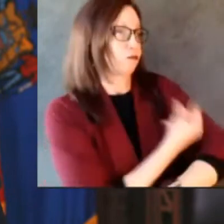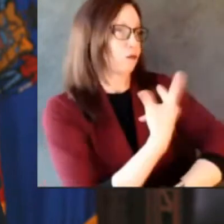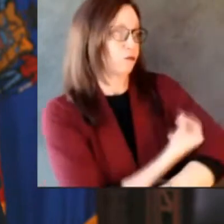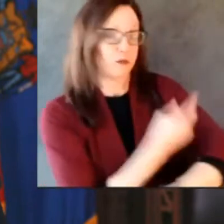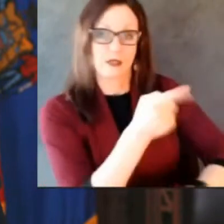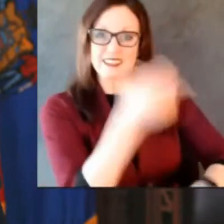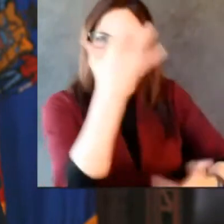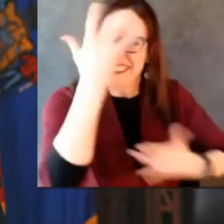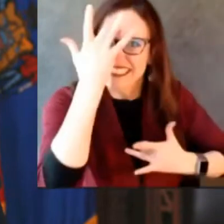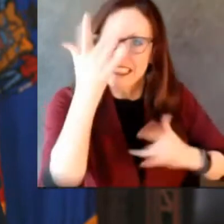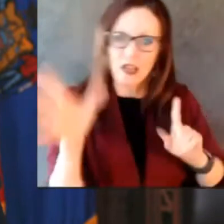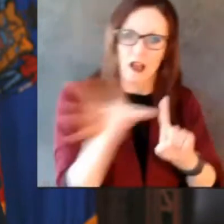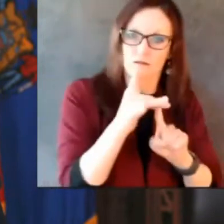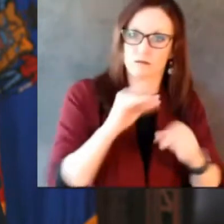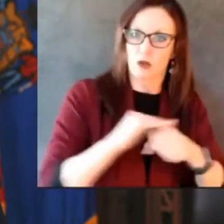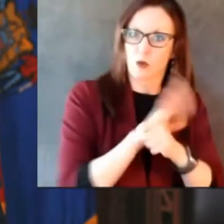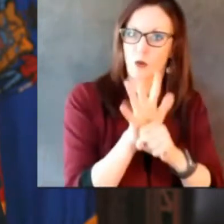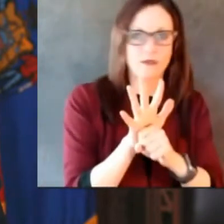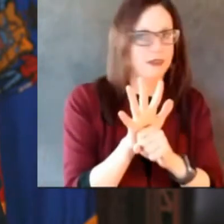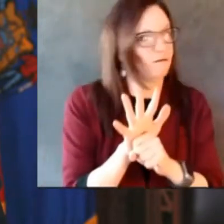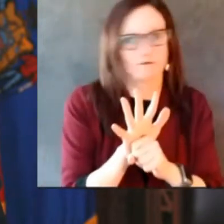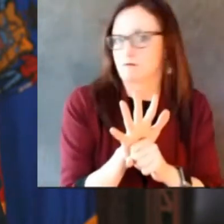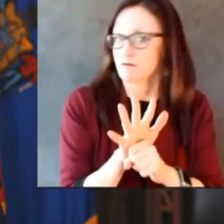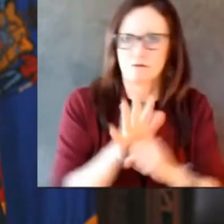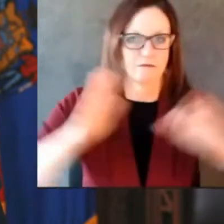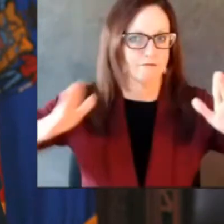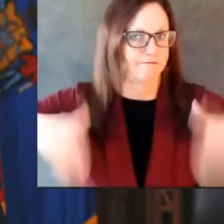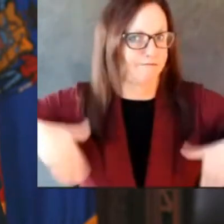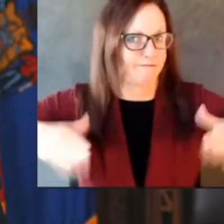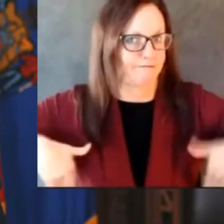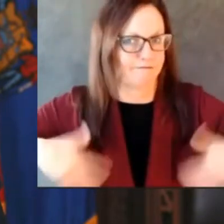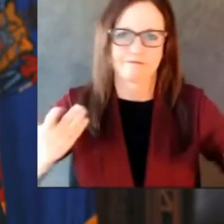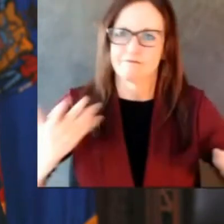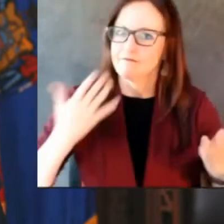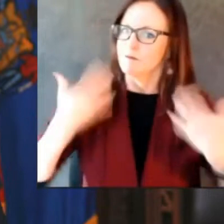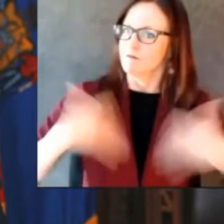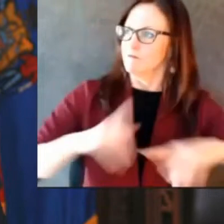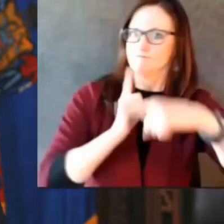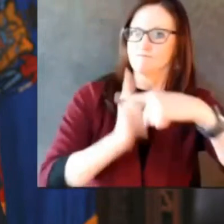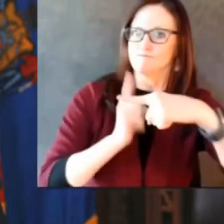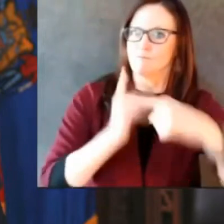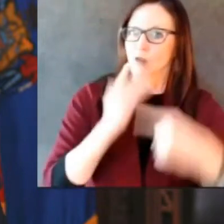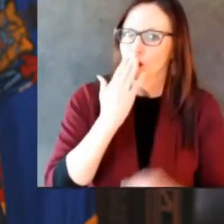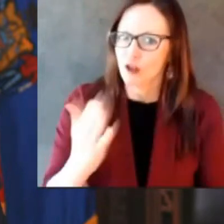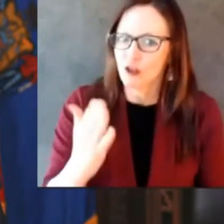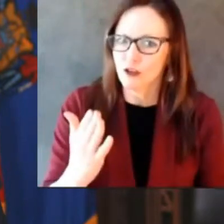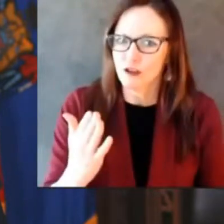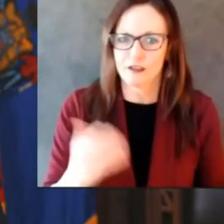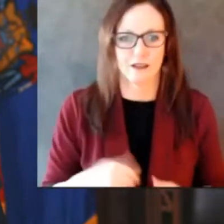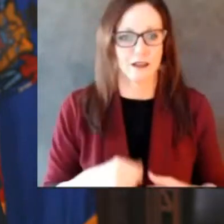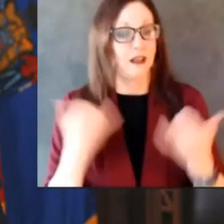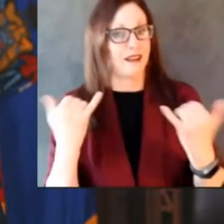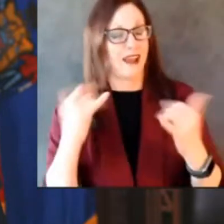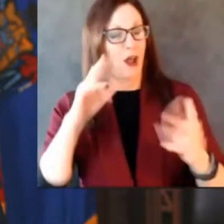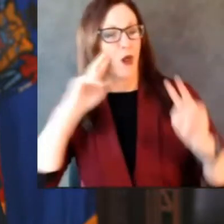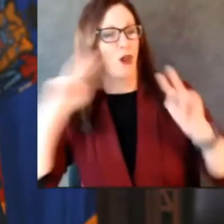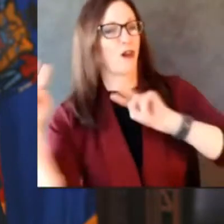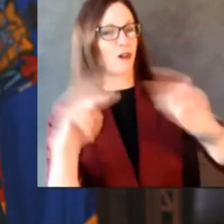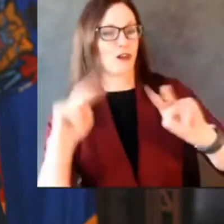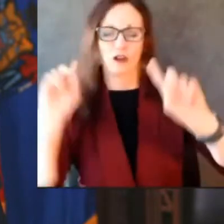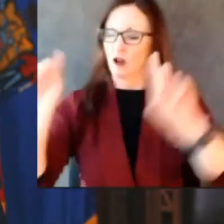these COVID-19 vaccines have undergone and will continue to undergo the most intensive safety monitoring in U.S.